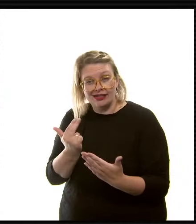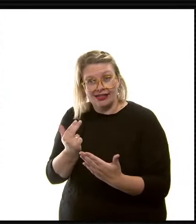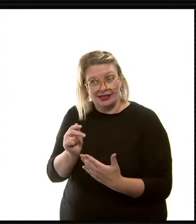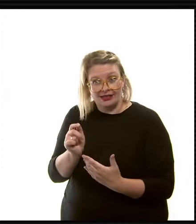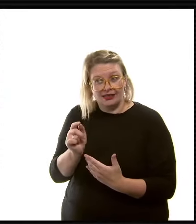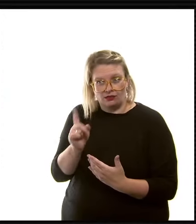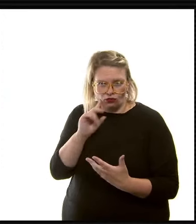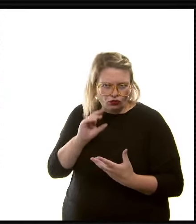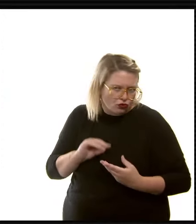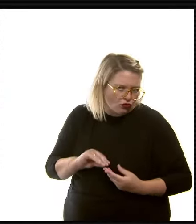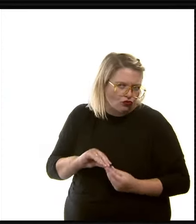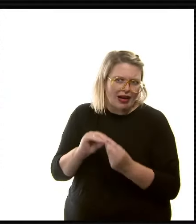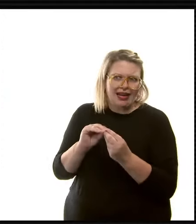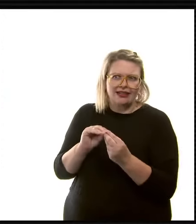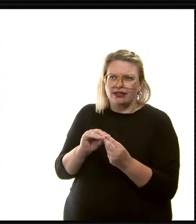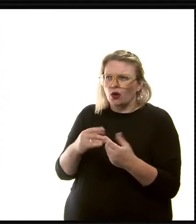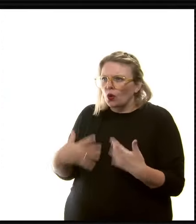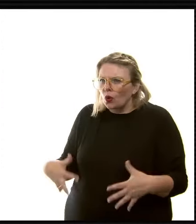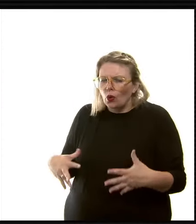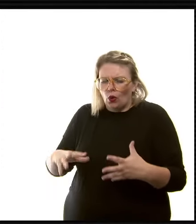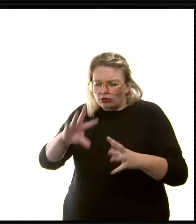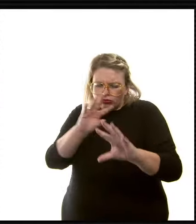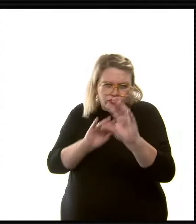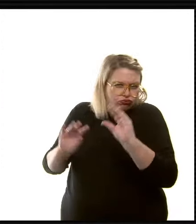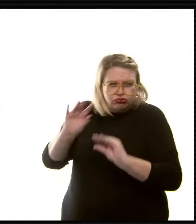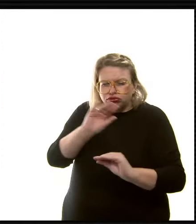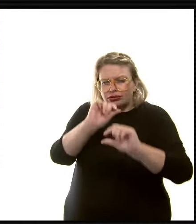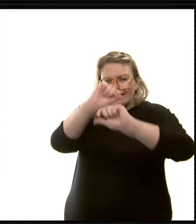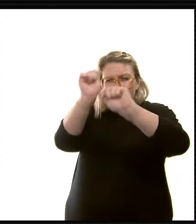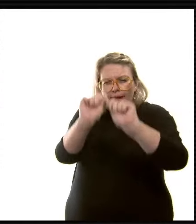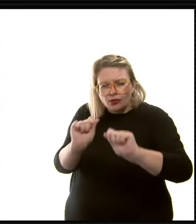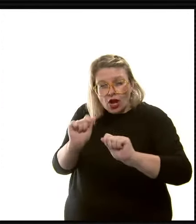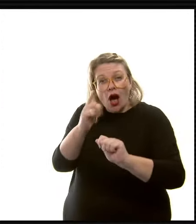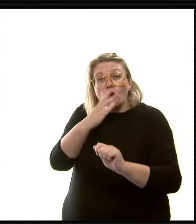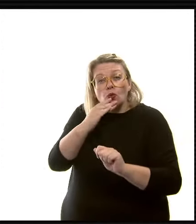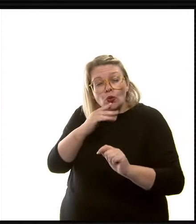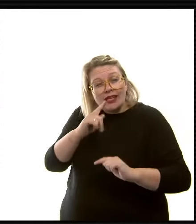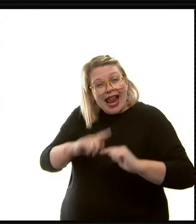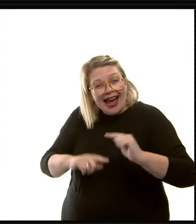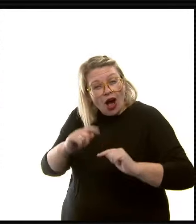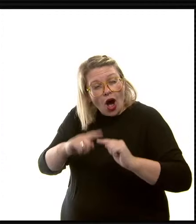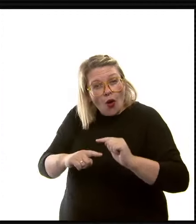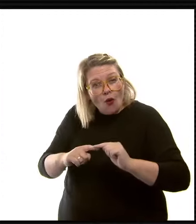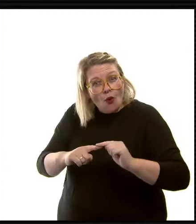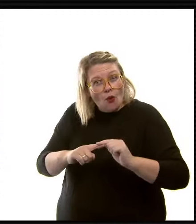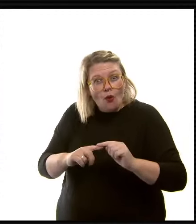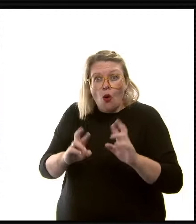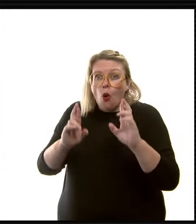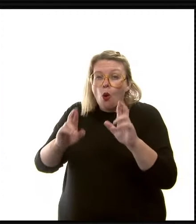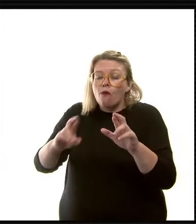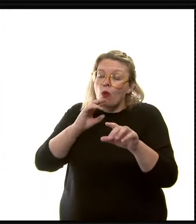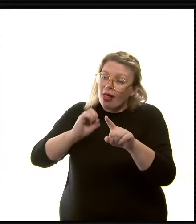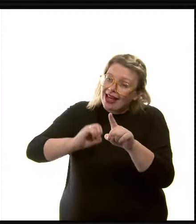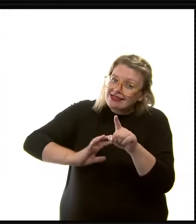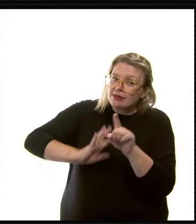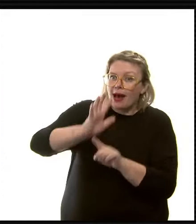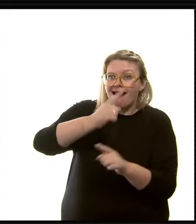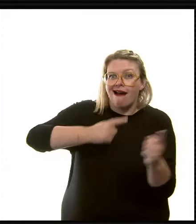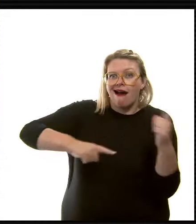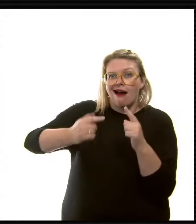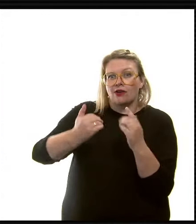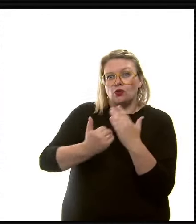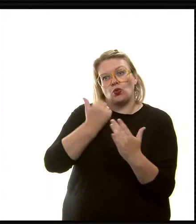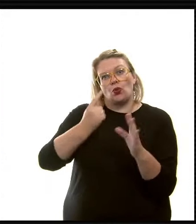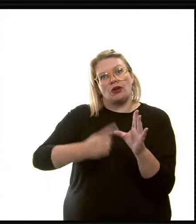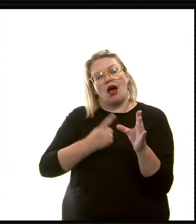crafts futuristic and whimsical sculptures using Lego bricks, and hopes to inspire a new generation to